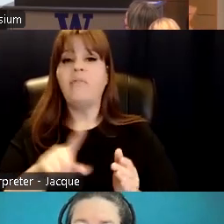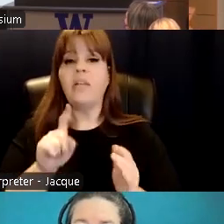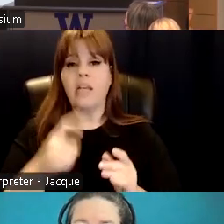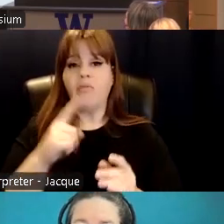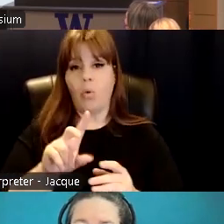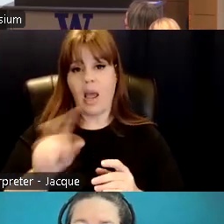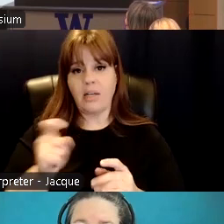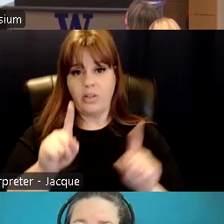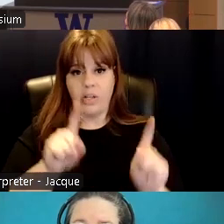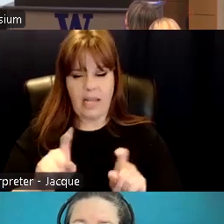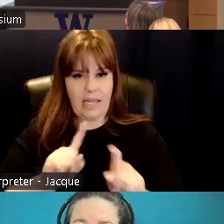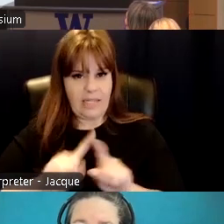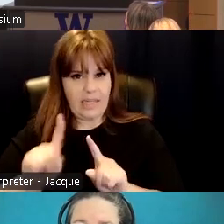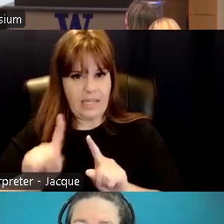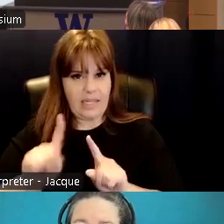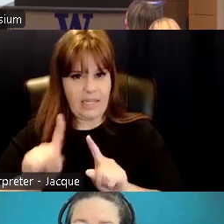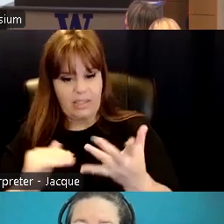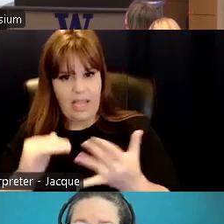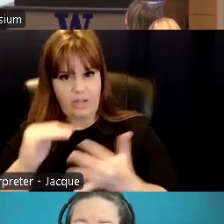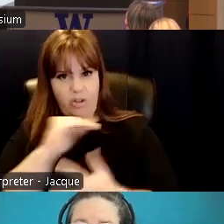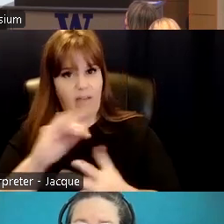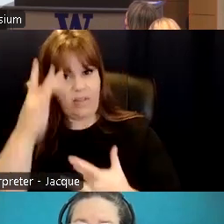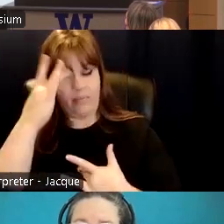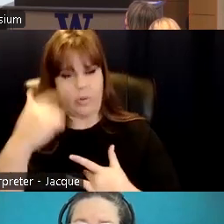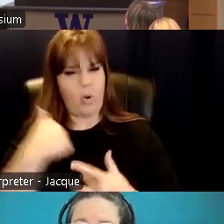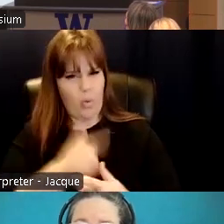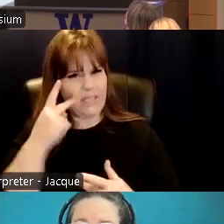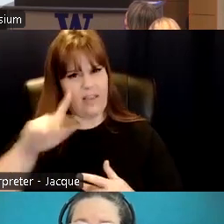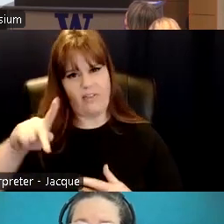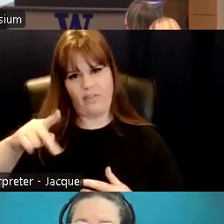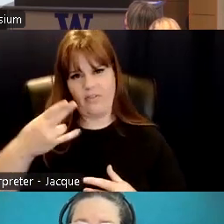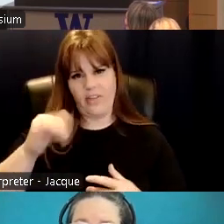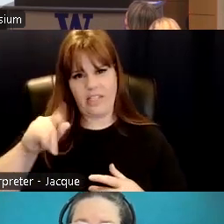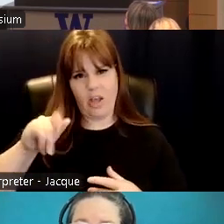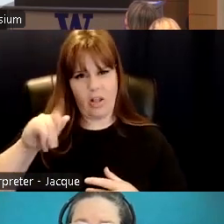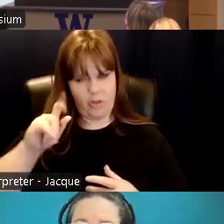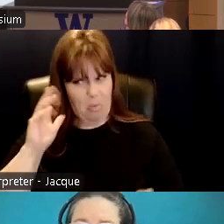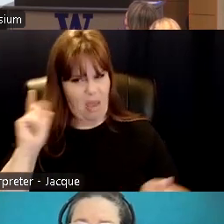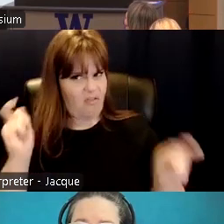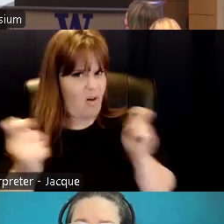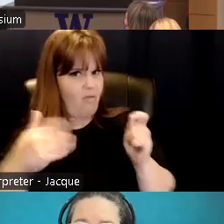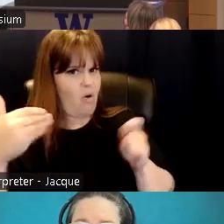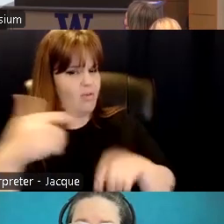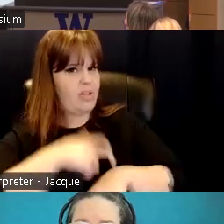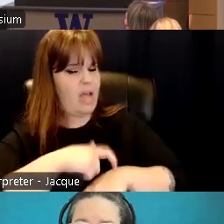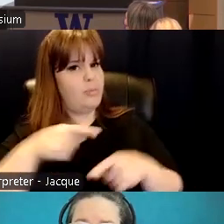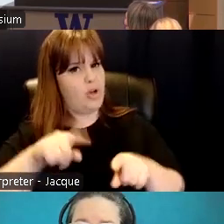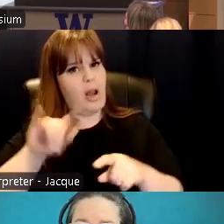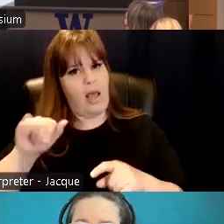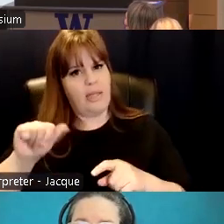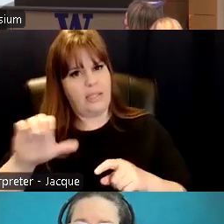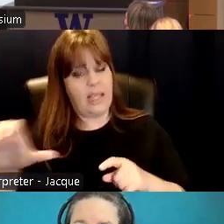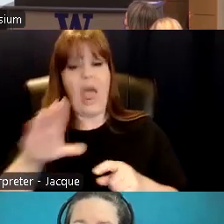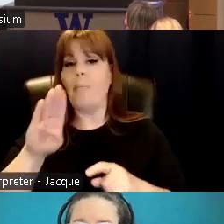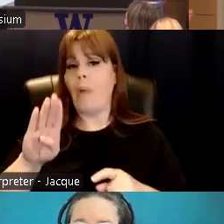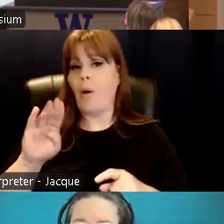diagnostic testing at different stages of the disease. We see that the physiology may evolve over time in some IACCs, and the biomarkers may as well, so we